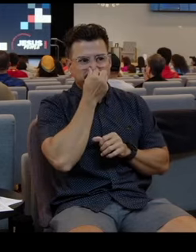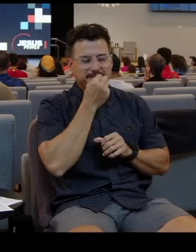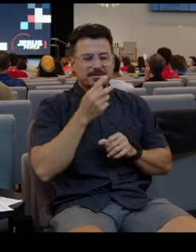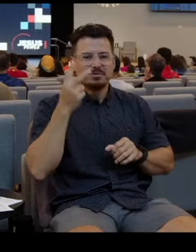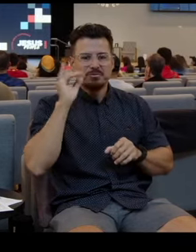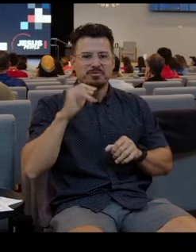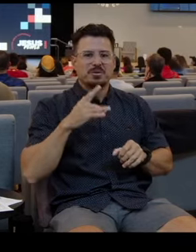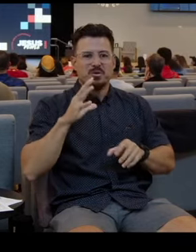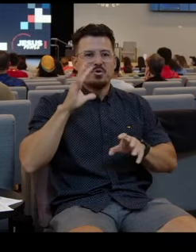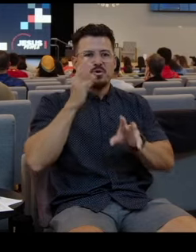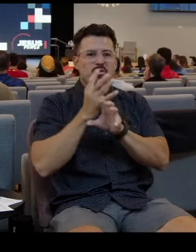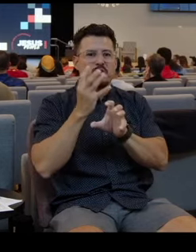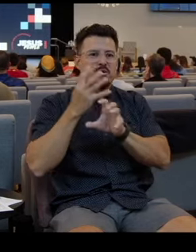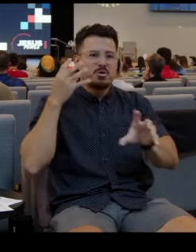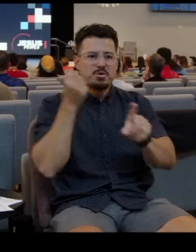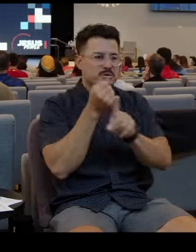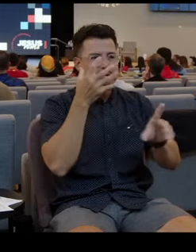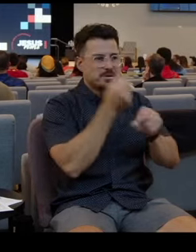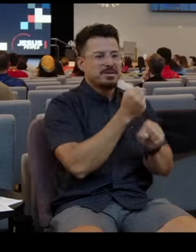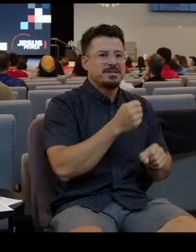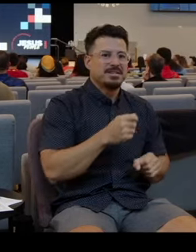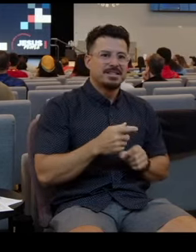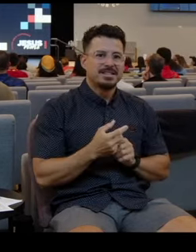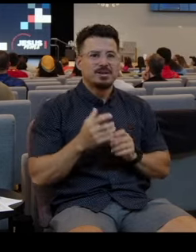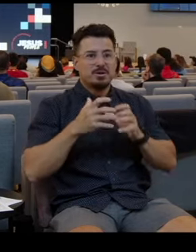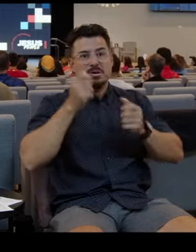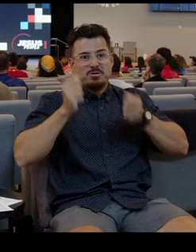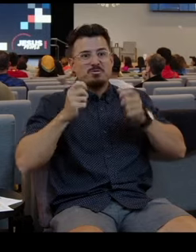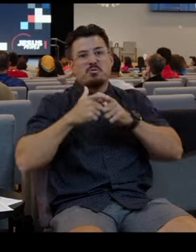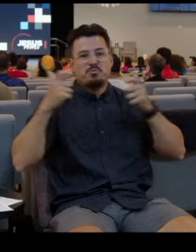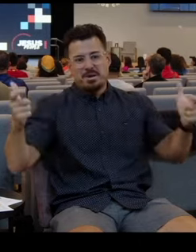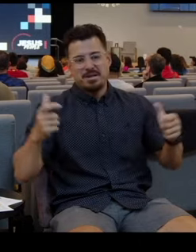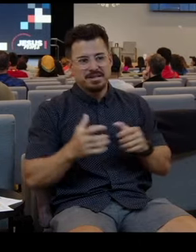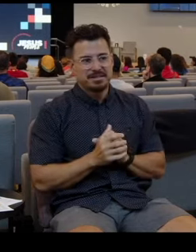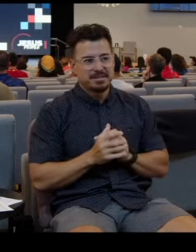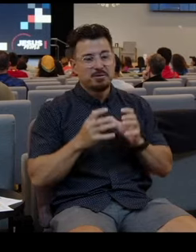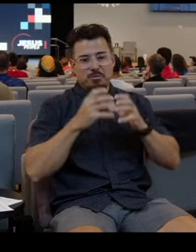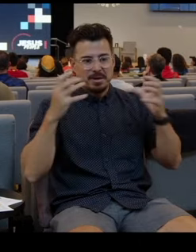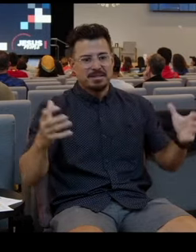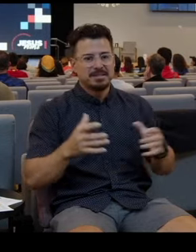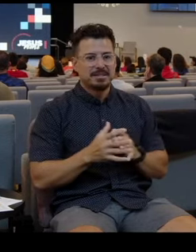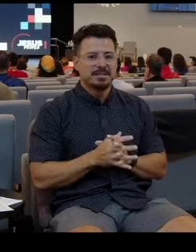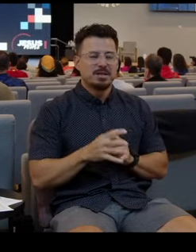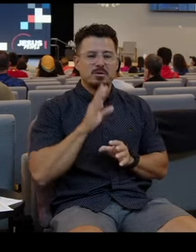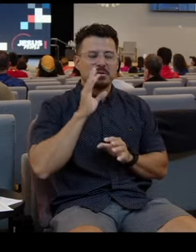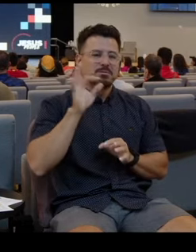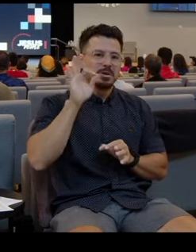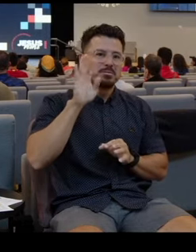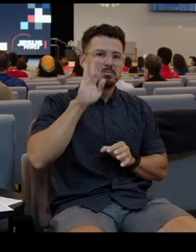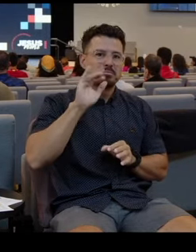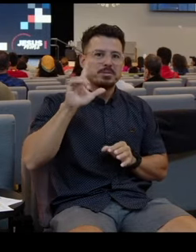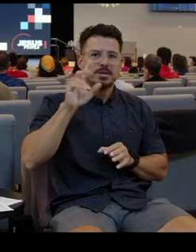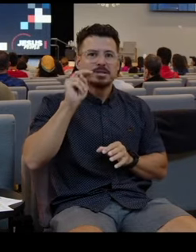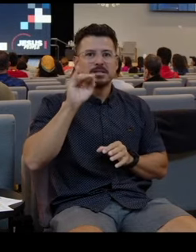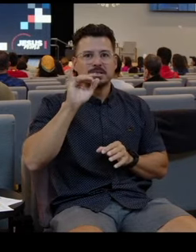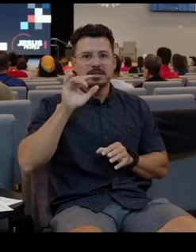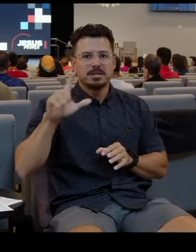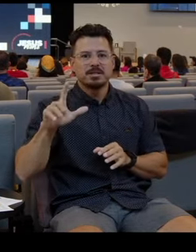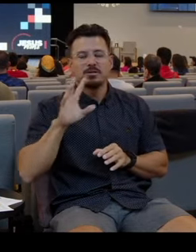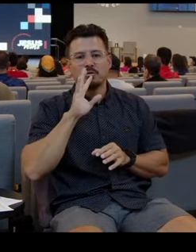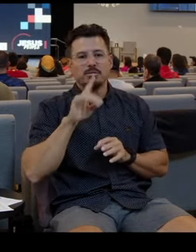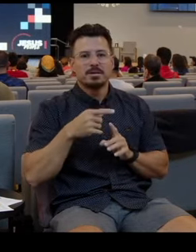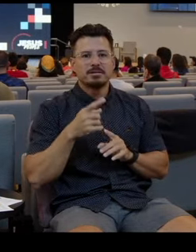So, you know, we would have conversations about this. And Pastor Bill, Neil, and I, and so